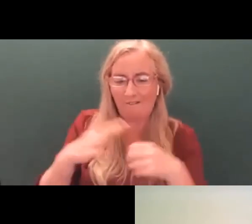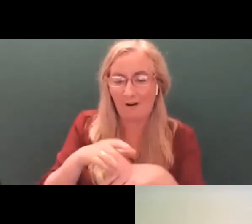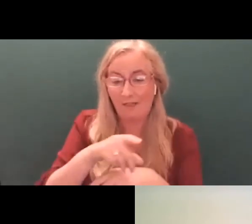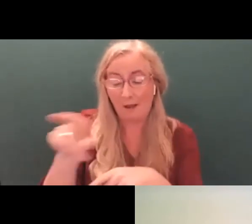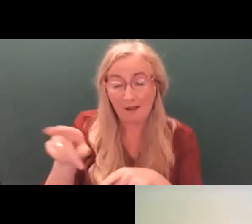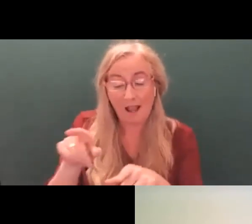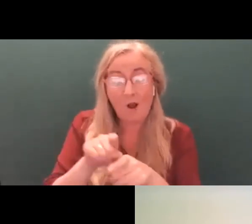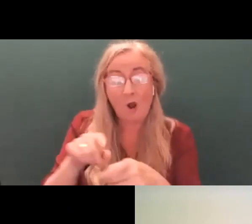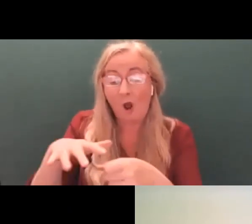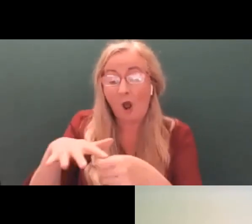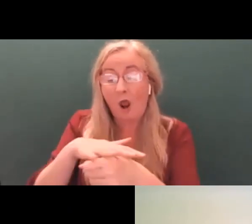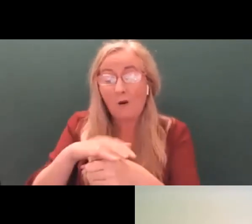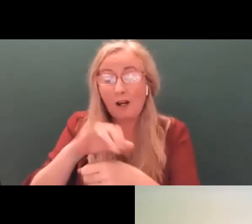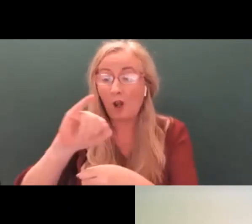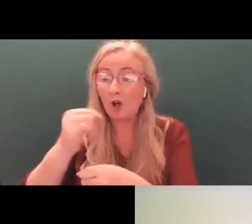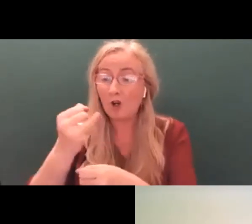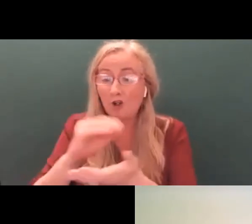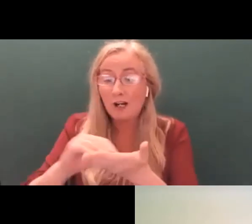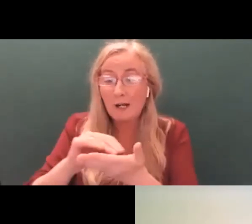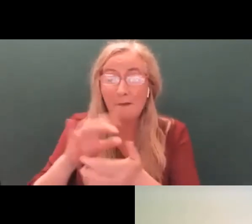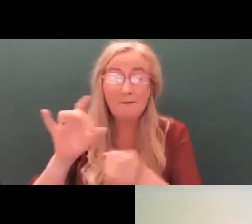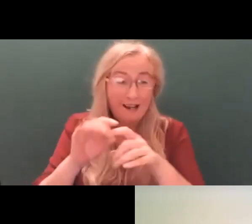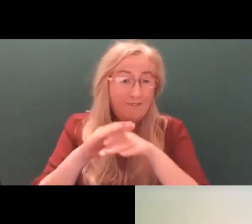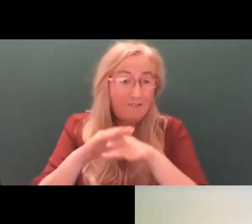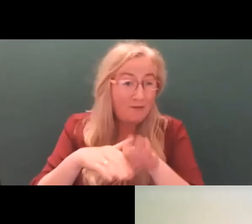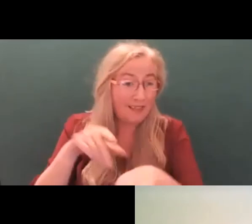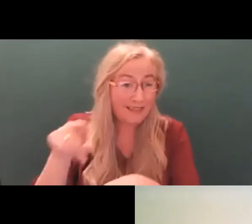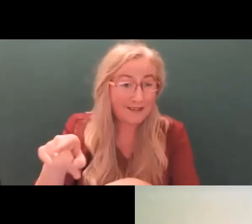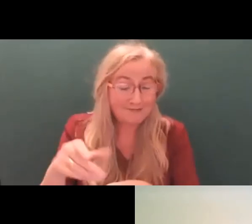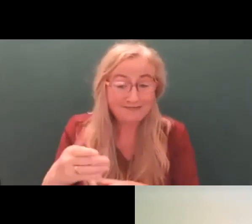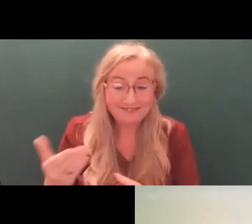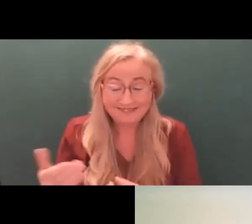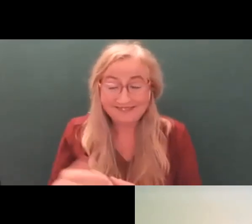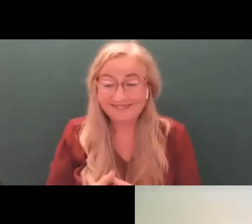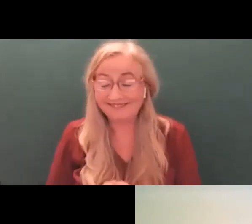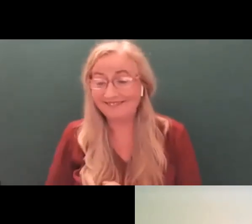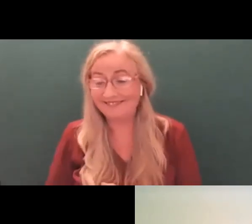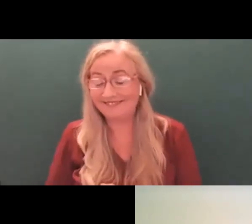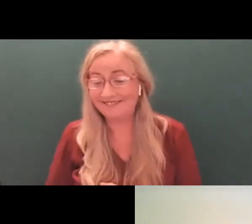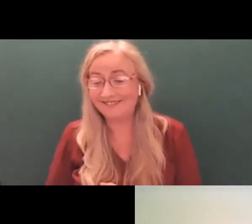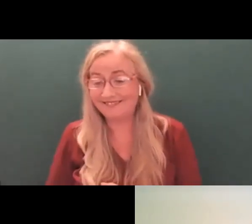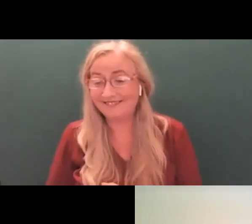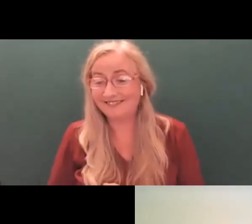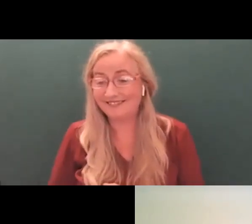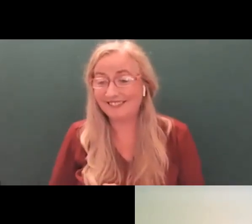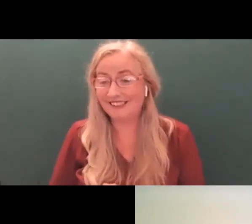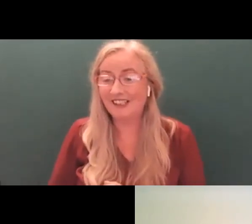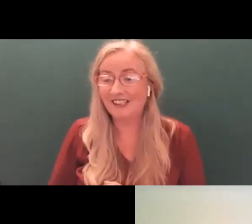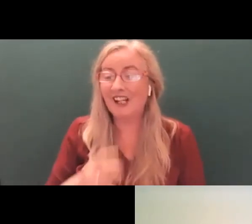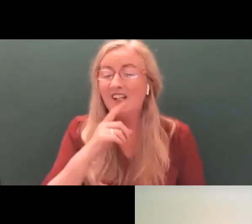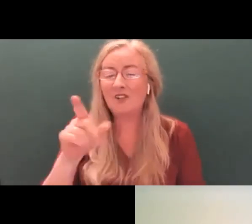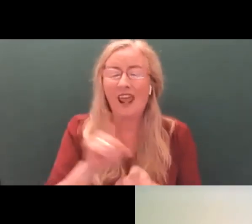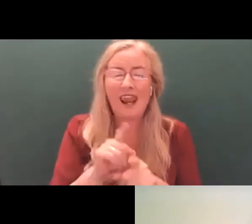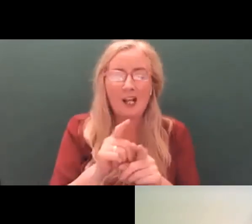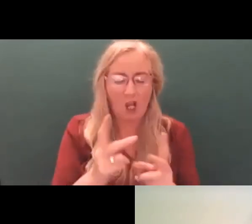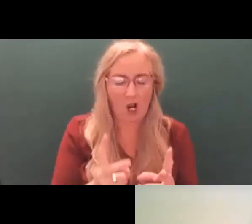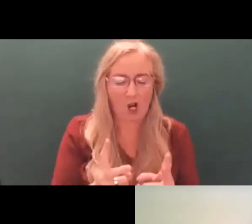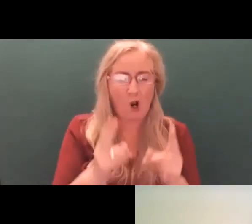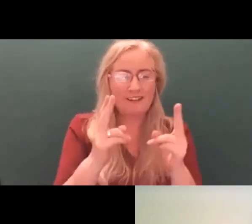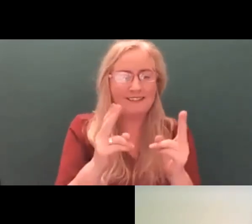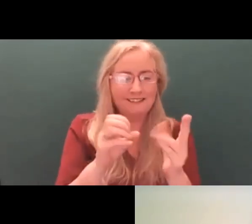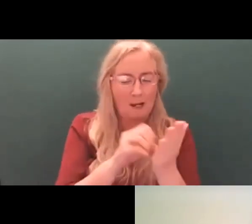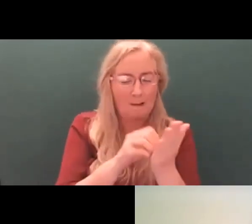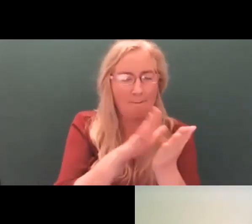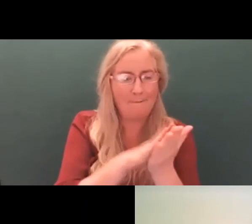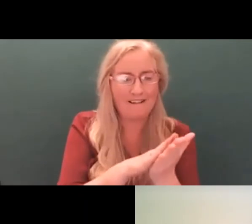few of your local journalists, you know, as well. Absolutely. So if you're doing the cut and paste thing that you recommended for Facebook,